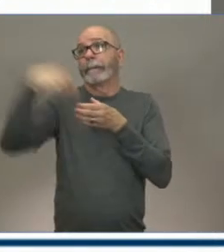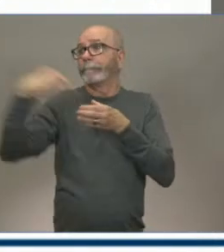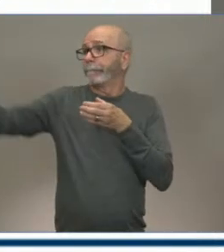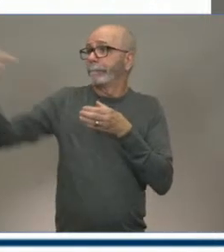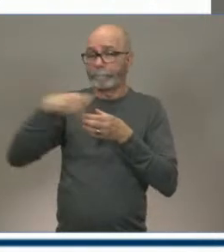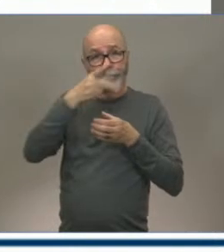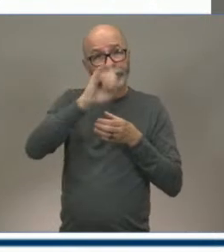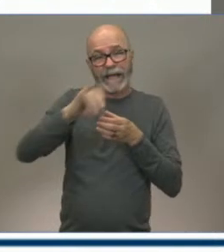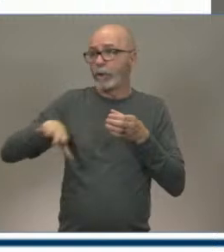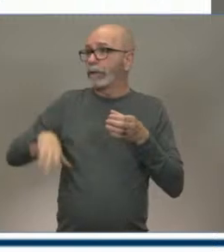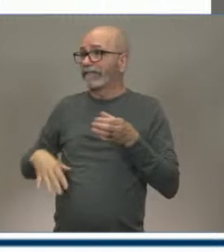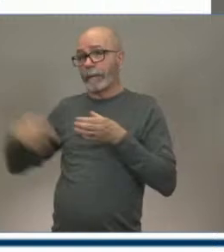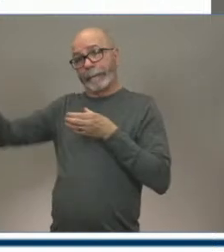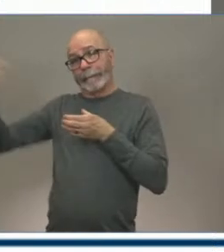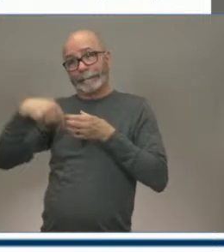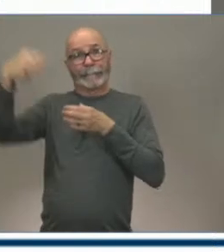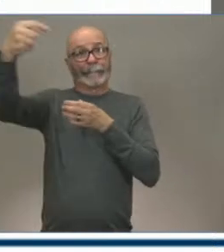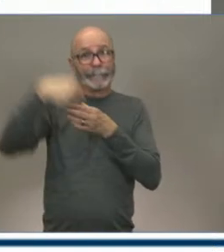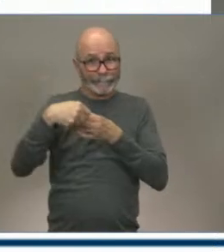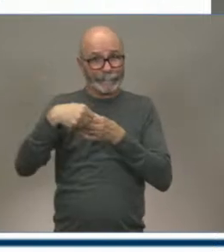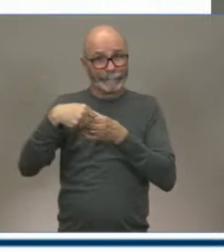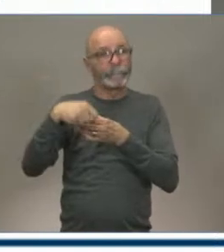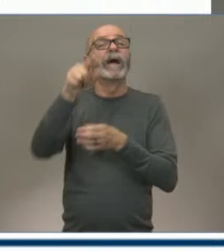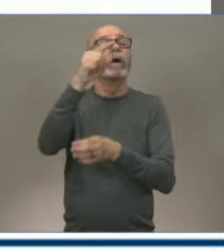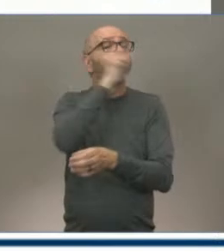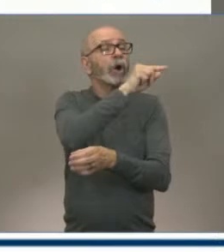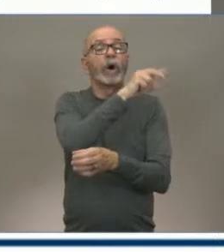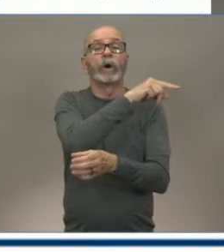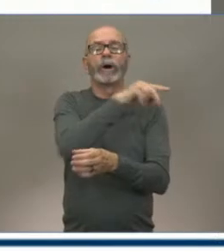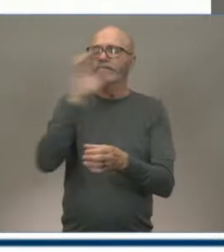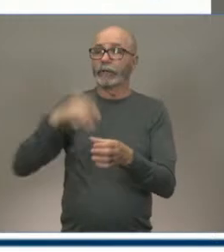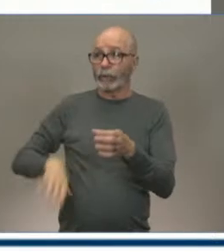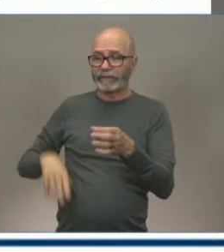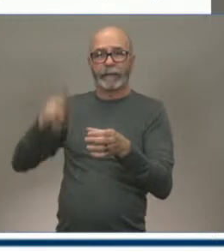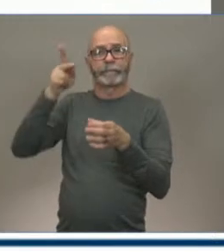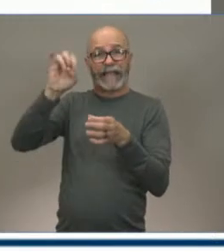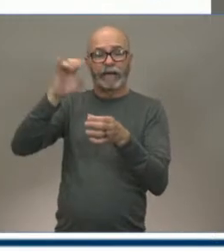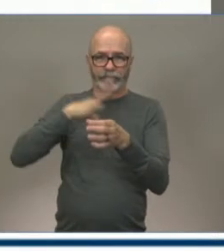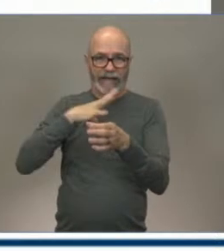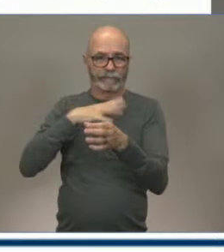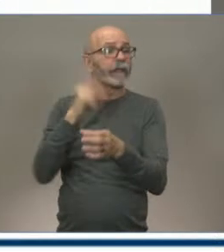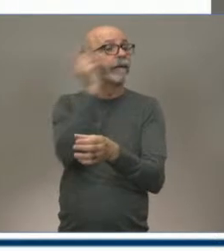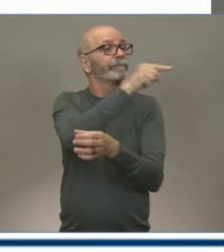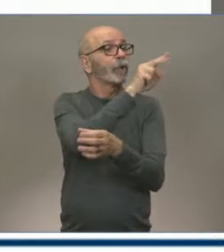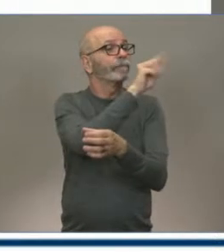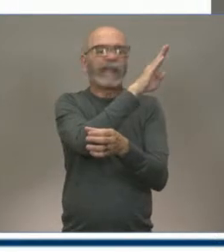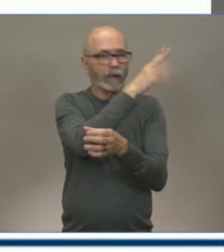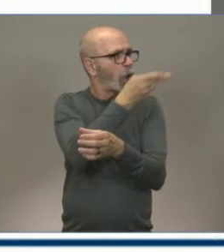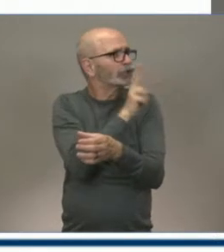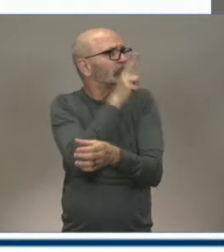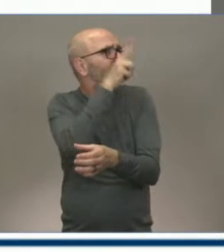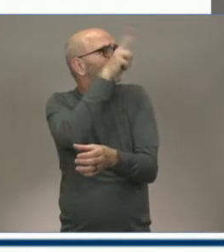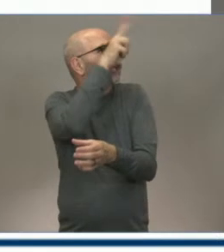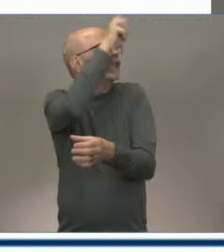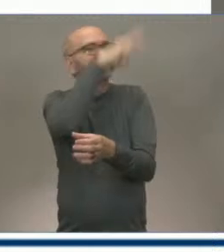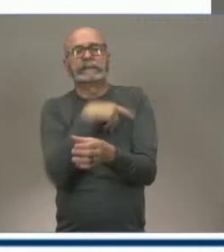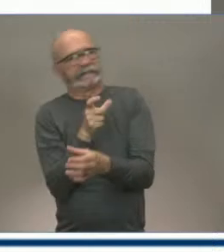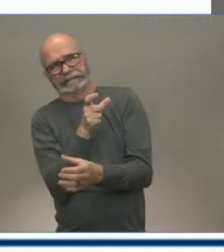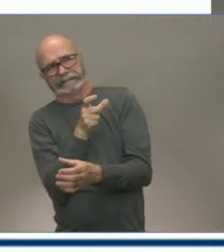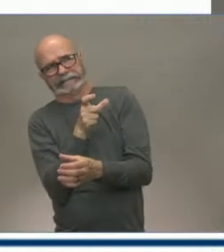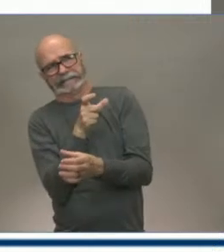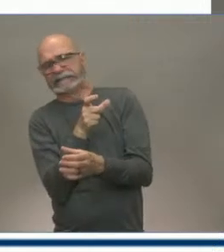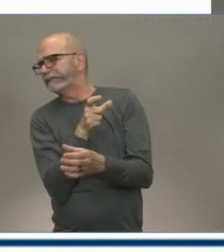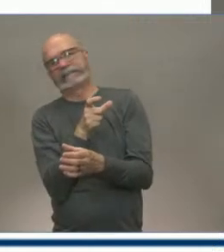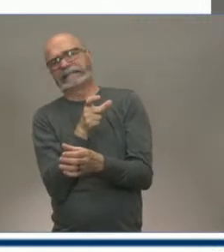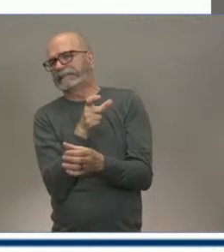that anymore with New Brunswick is simply because of their rapid spike in cases over the last, which began earlier this week. We